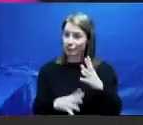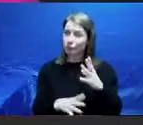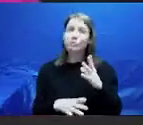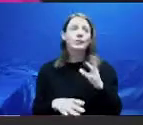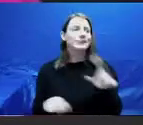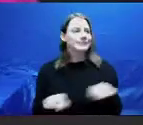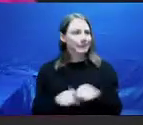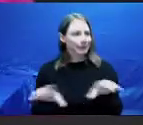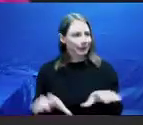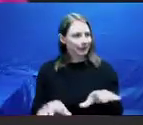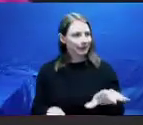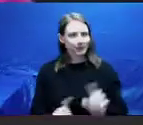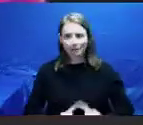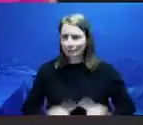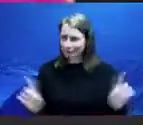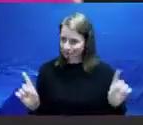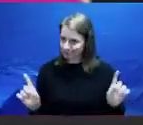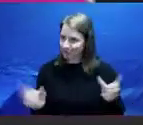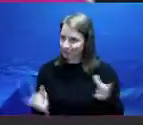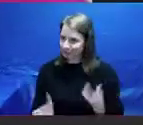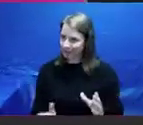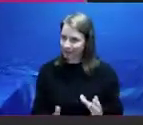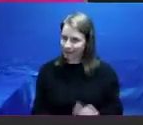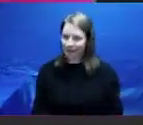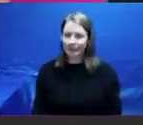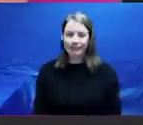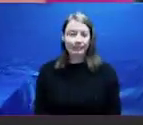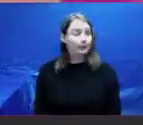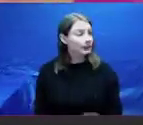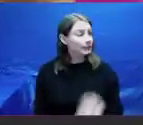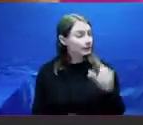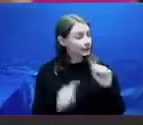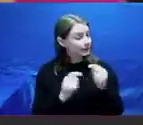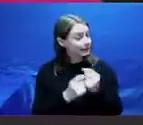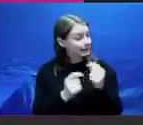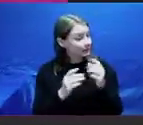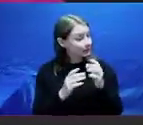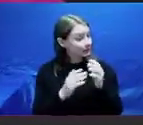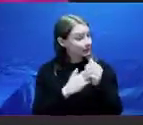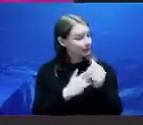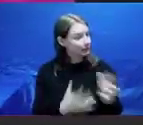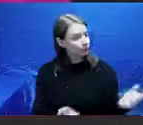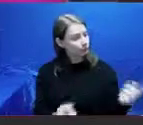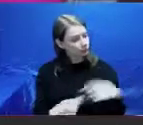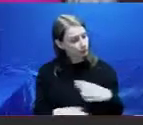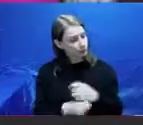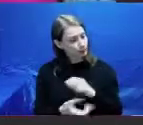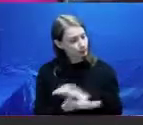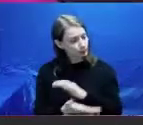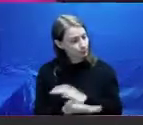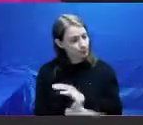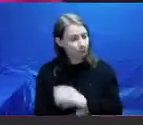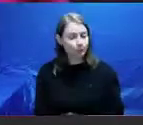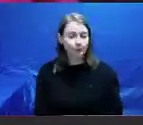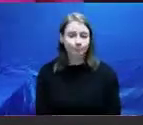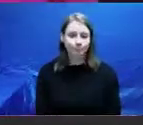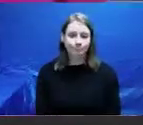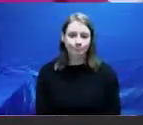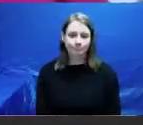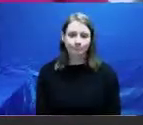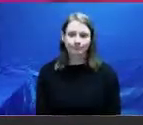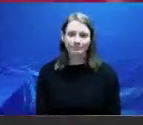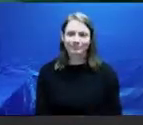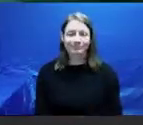each of the classes it was done a different way. Okay, if team leaders would come and get 1 sheet of paper, the big thing is who's in the